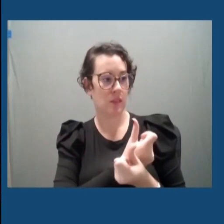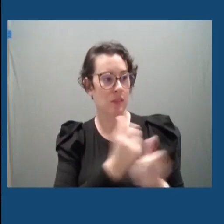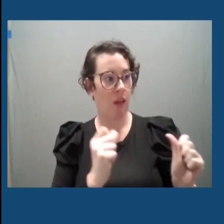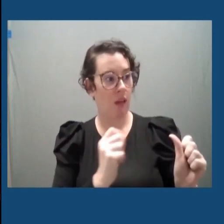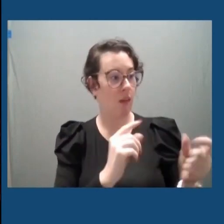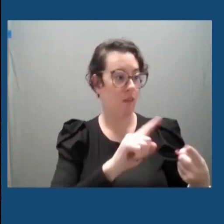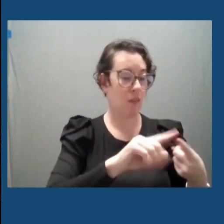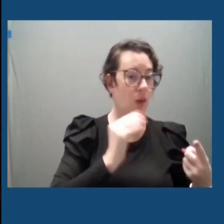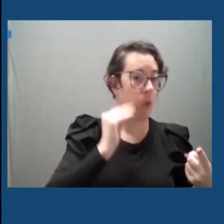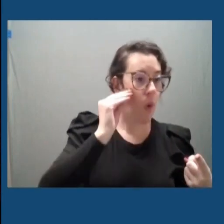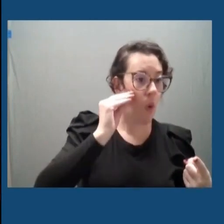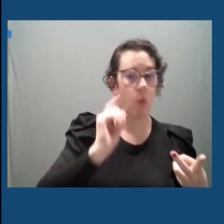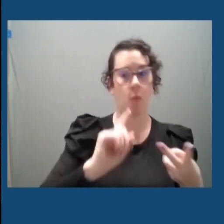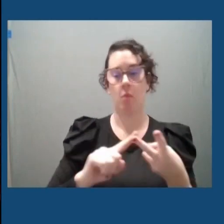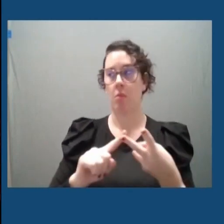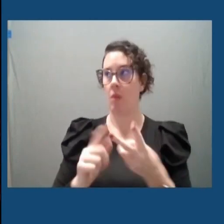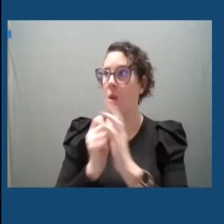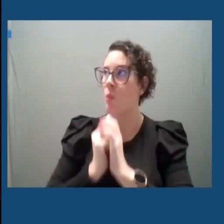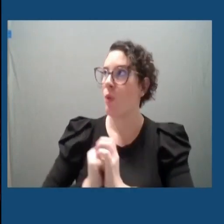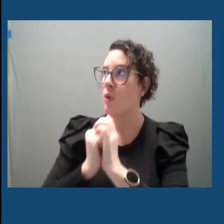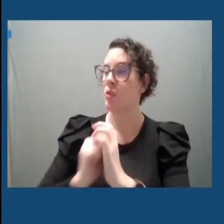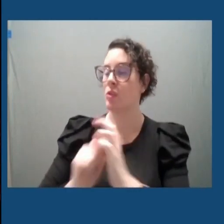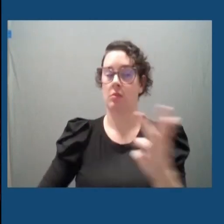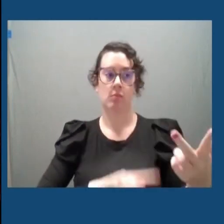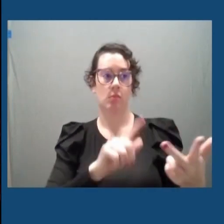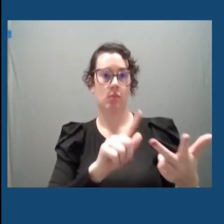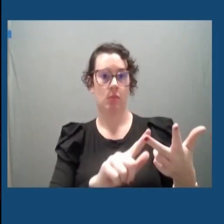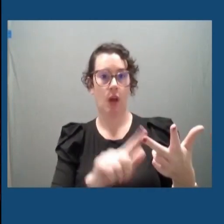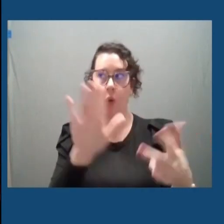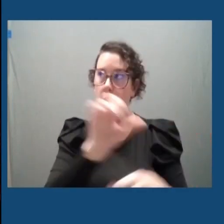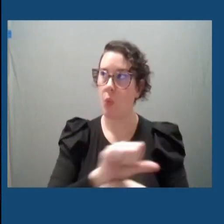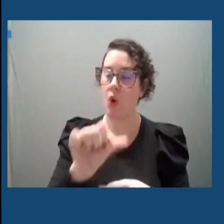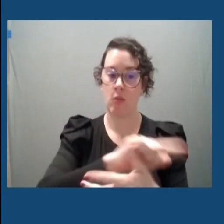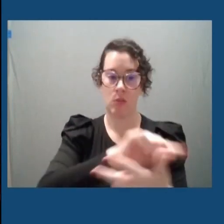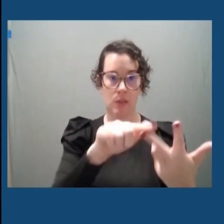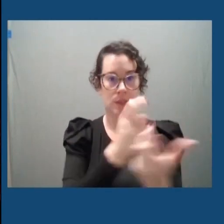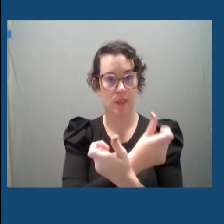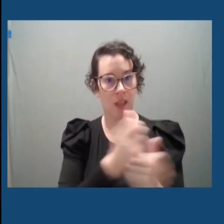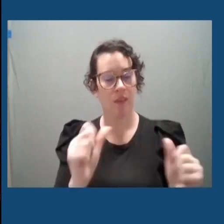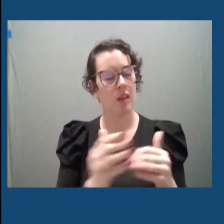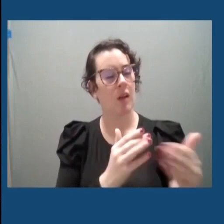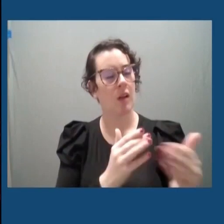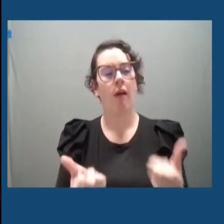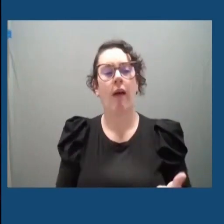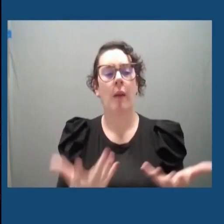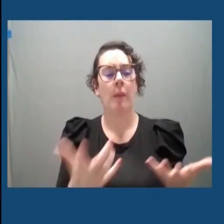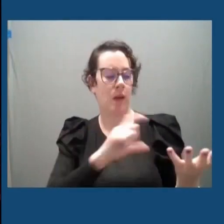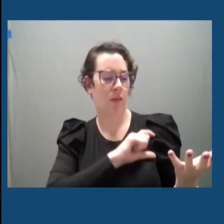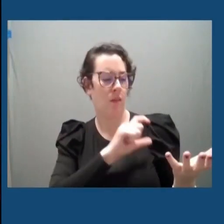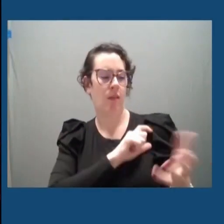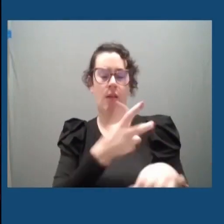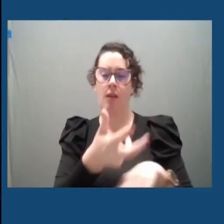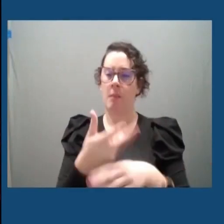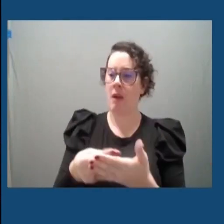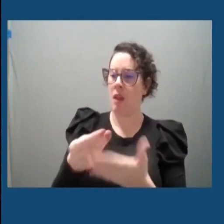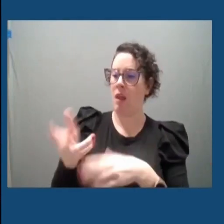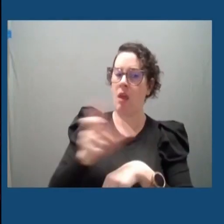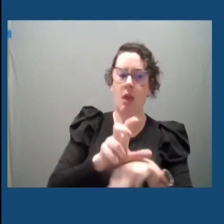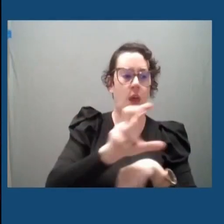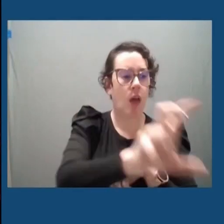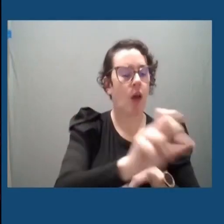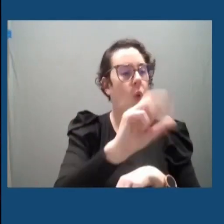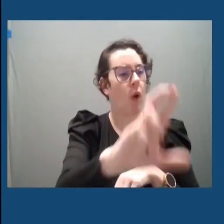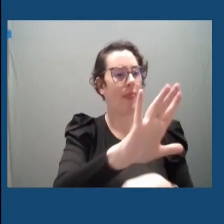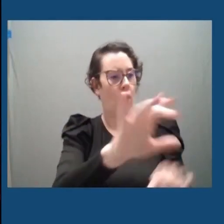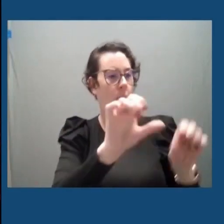work. But no matter how much we spend on law enforcement or expand their powers, New Yorkers will not be able to